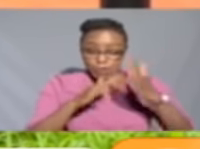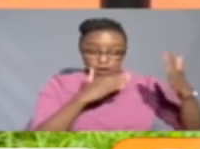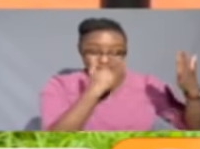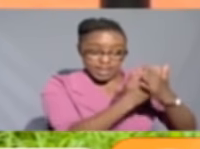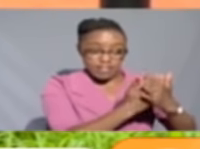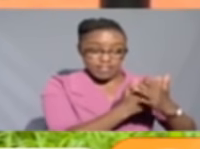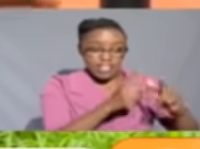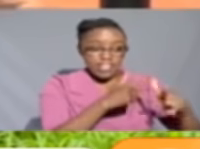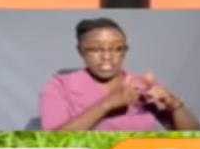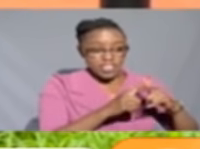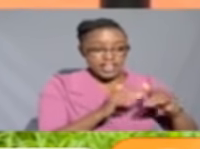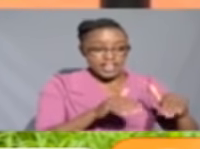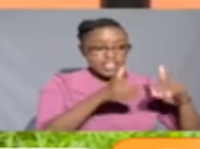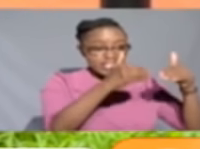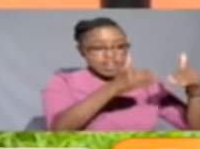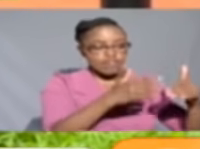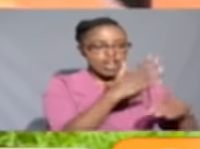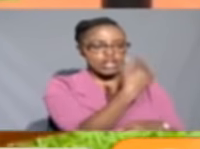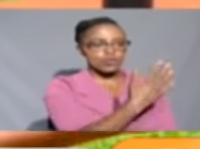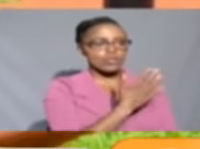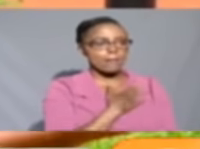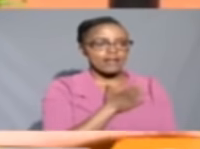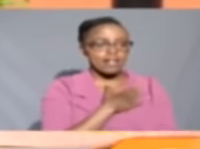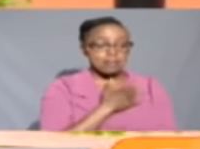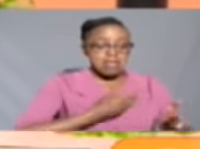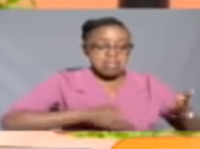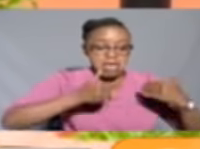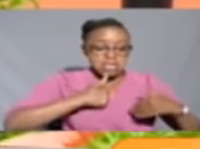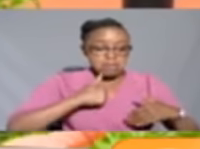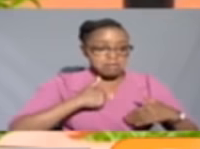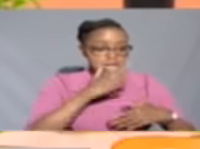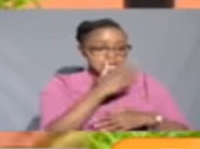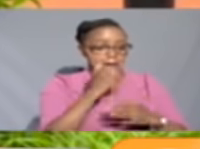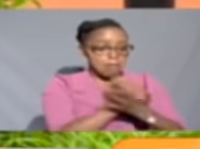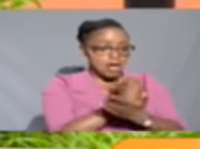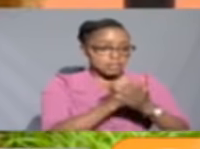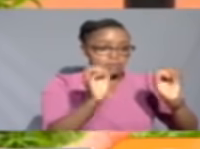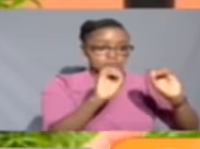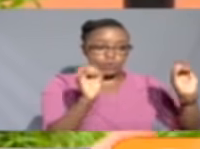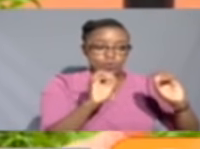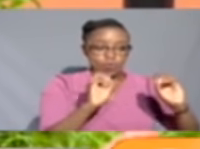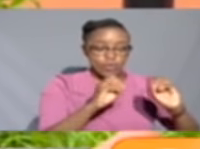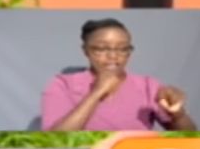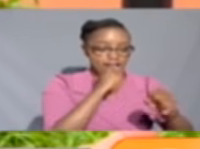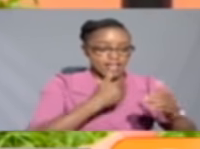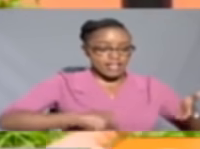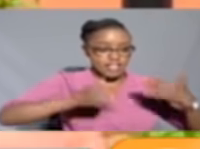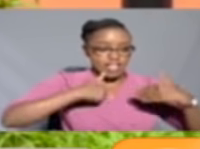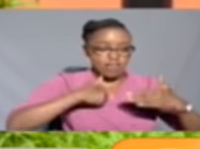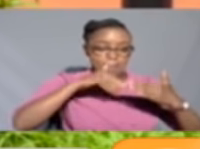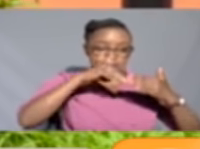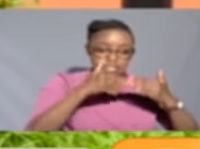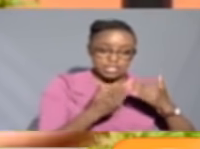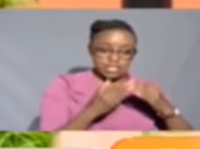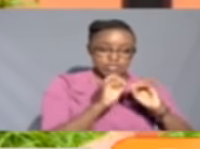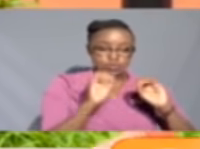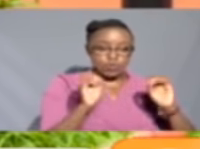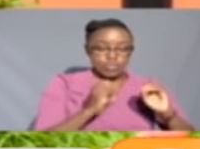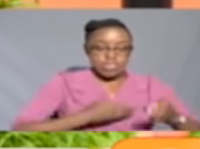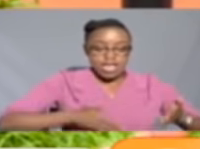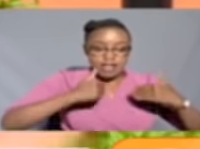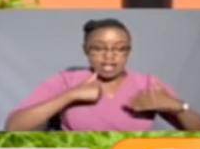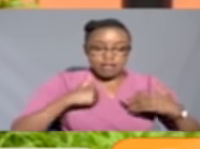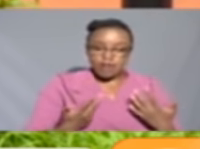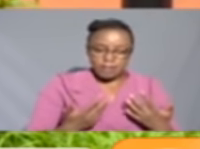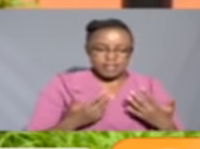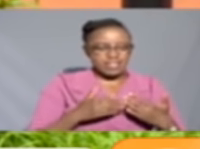they give them my documents. They never gave me the passport. They didn't give me the ticket. No. They didn't give me the